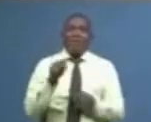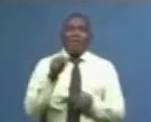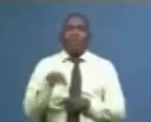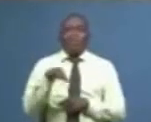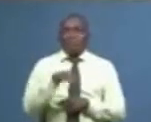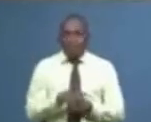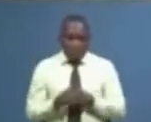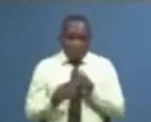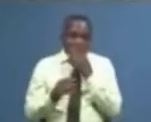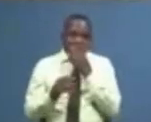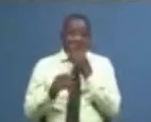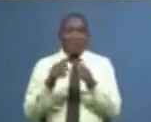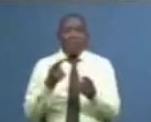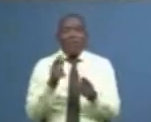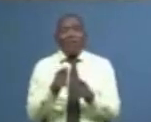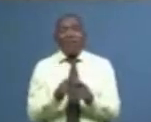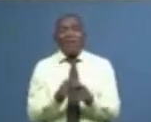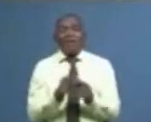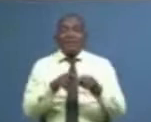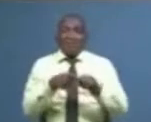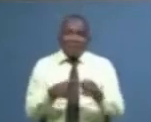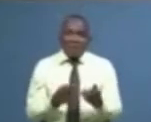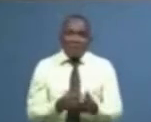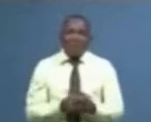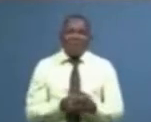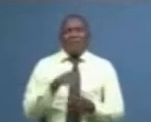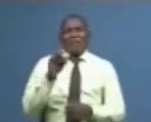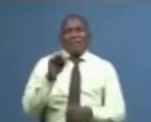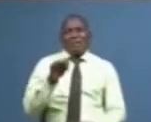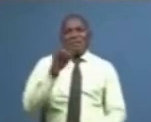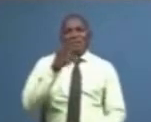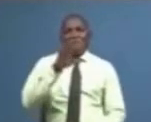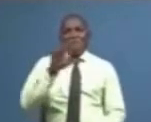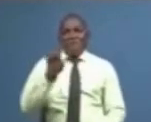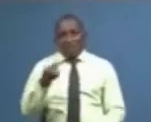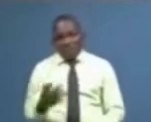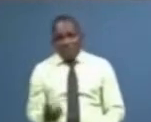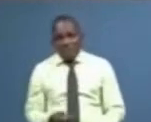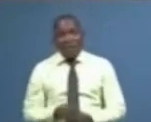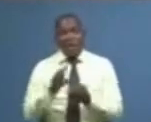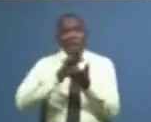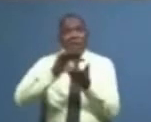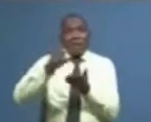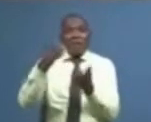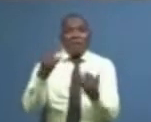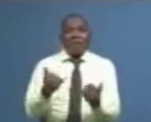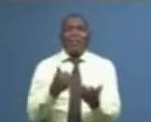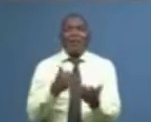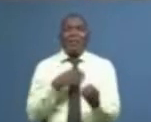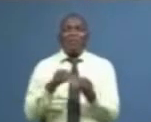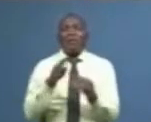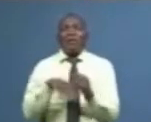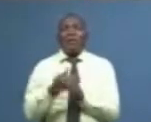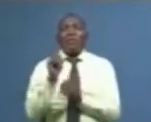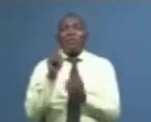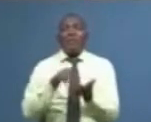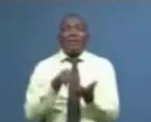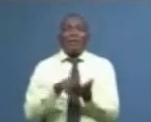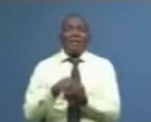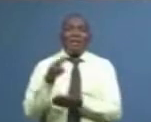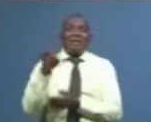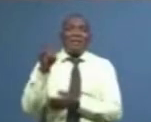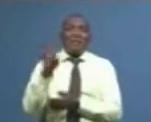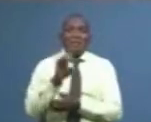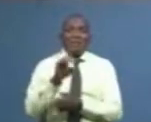Ghana. From its humble beginnings in 1958, the college now has over